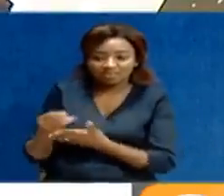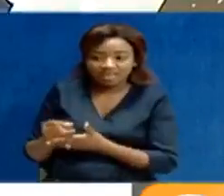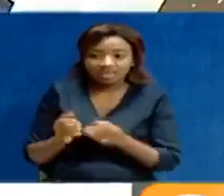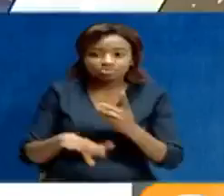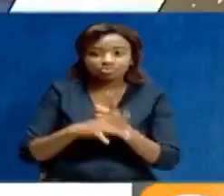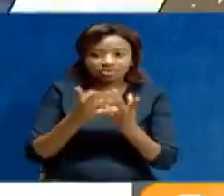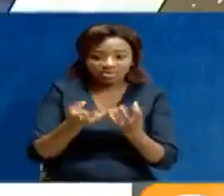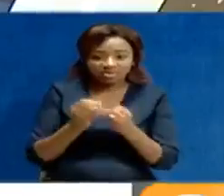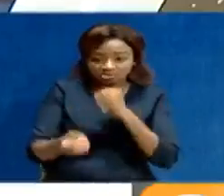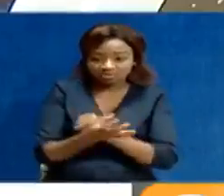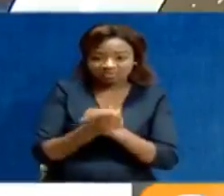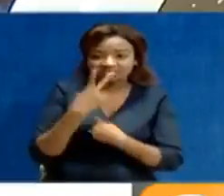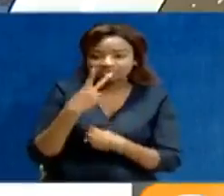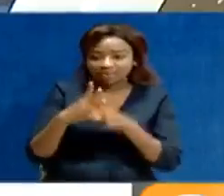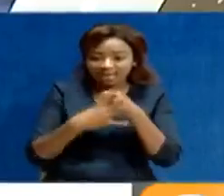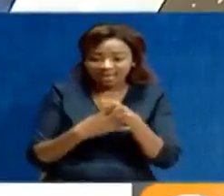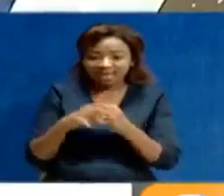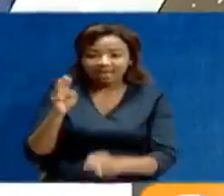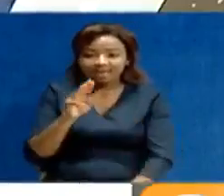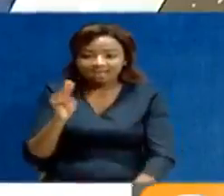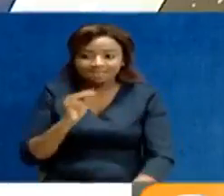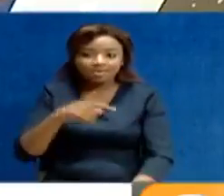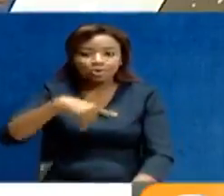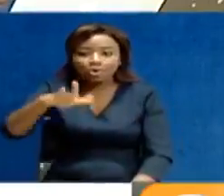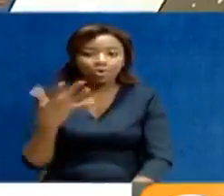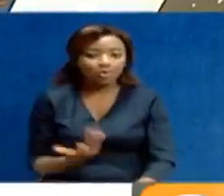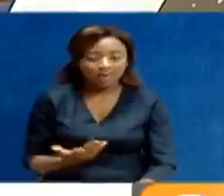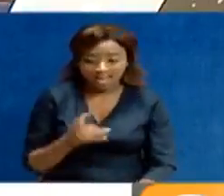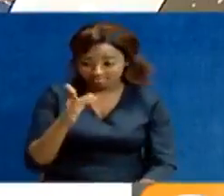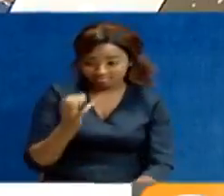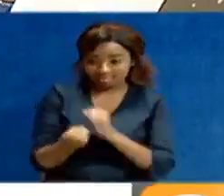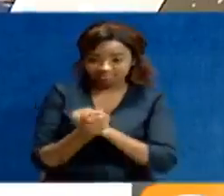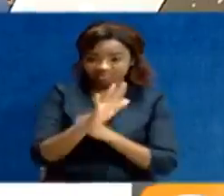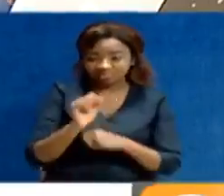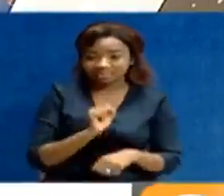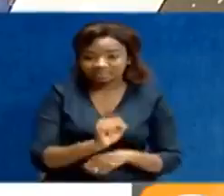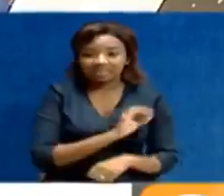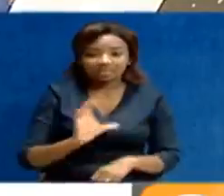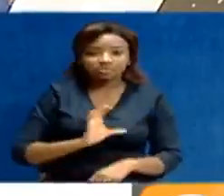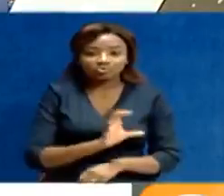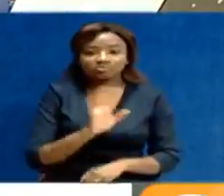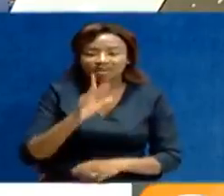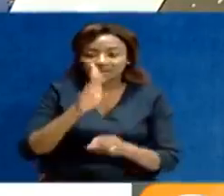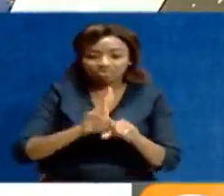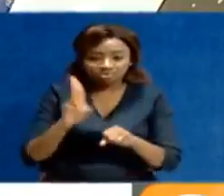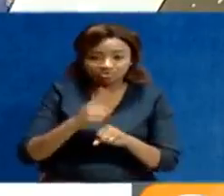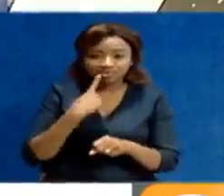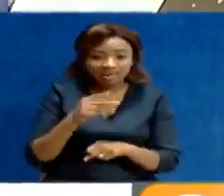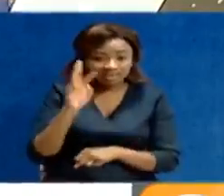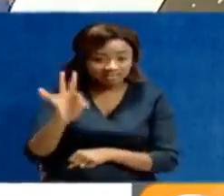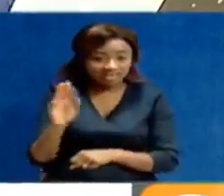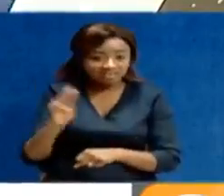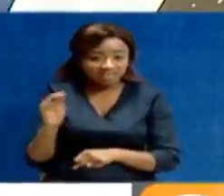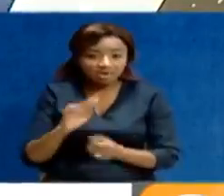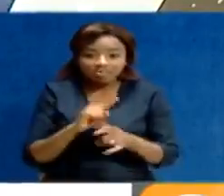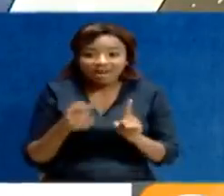about 209 million shillings. They're explaining all this to the Senate Health Committee. So the Busia County government spent about 103 million